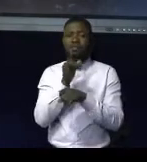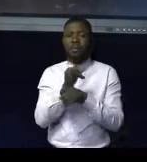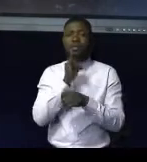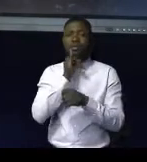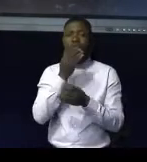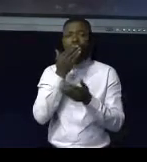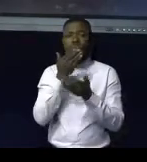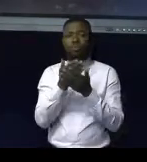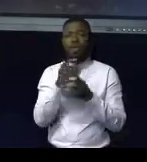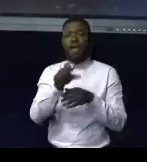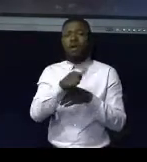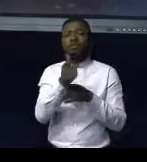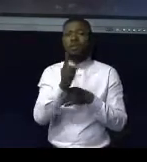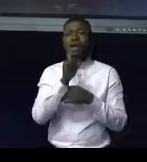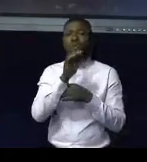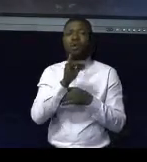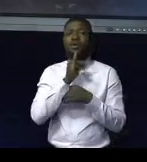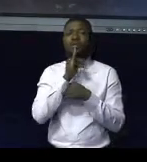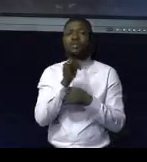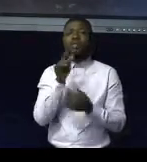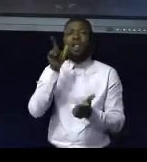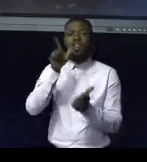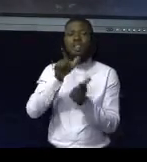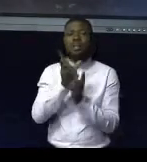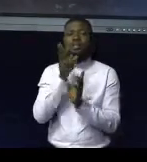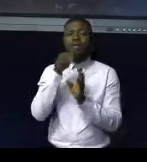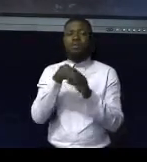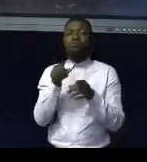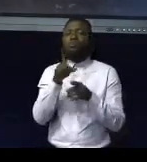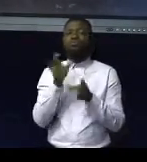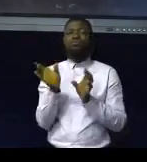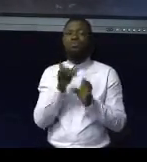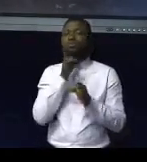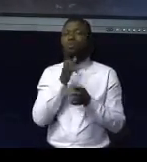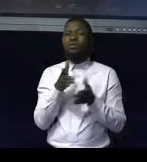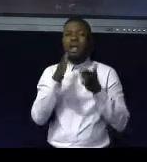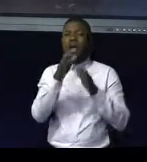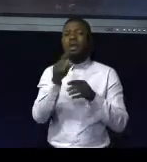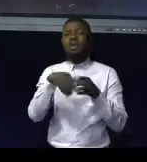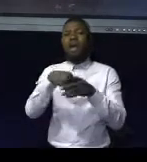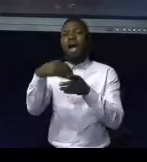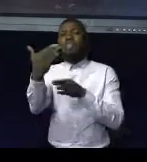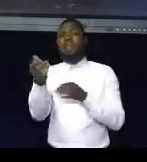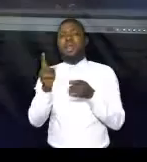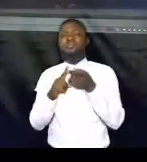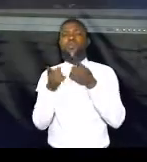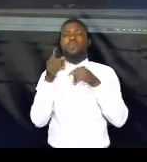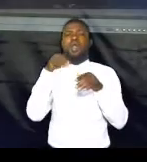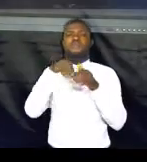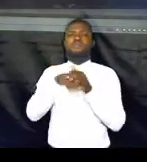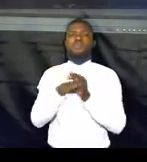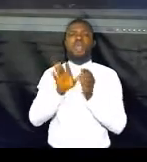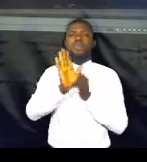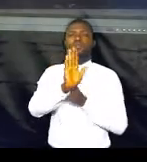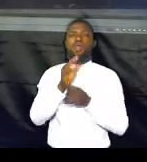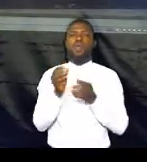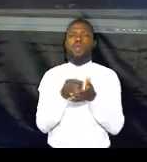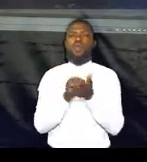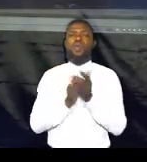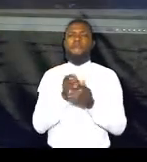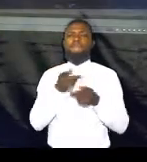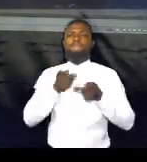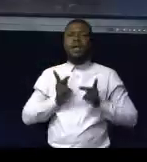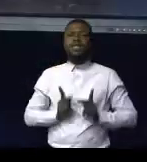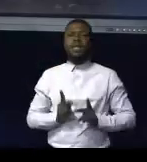one. Next is less interference. You do not allow outsiders to interfere on your